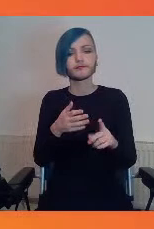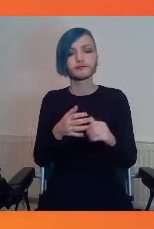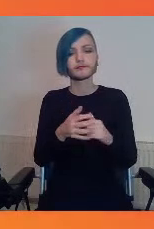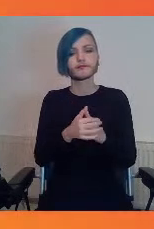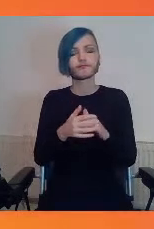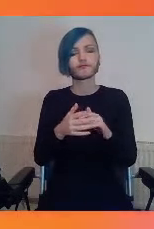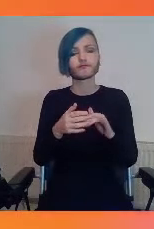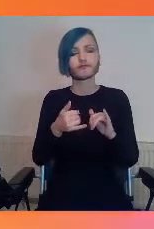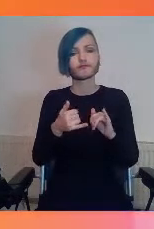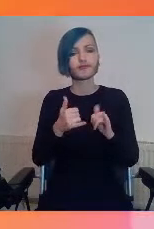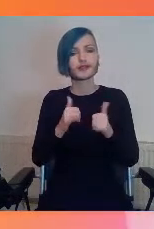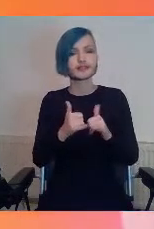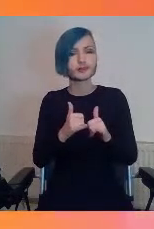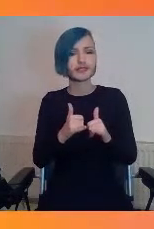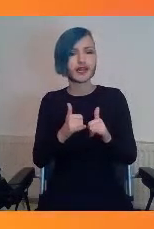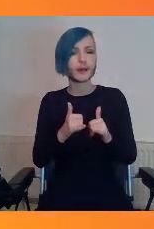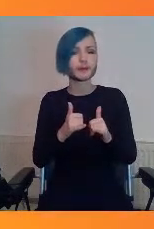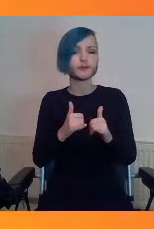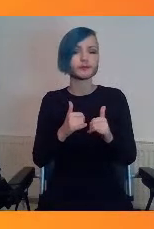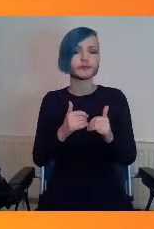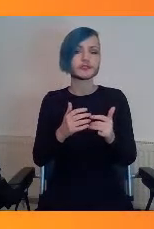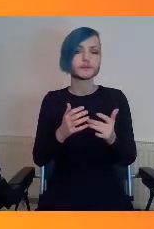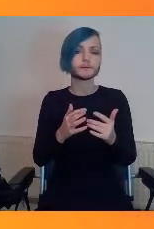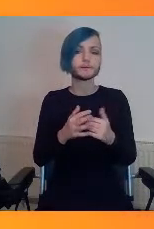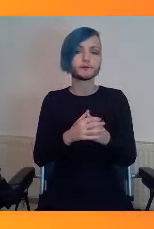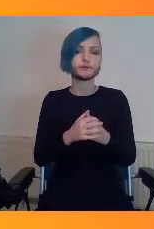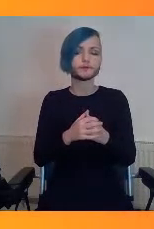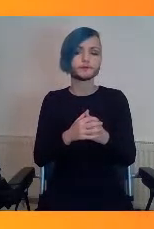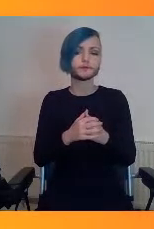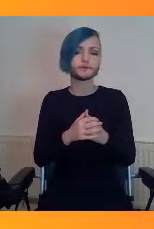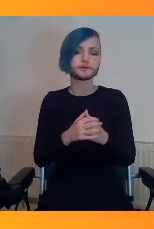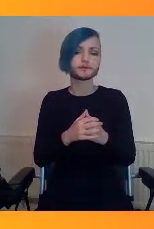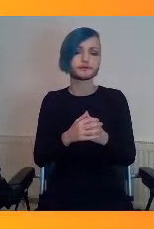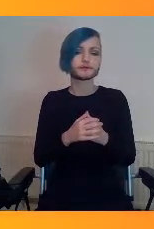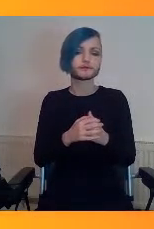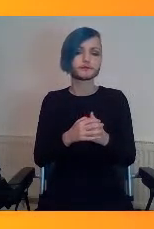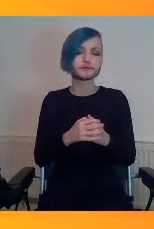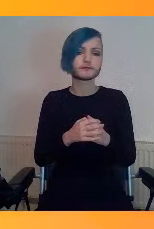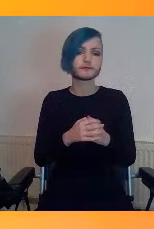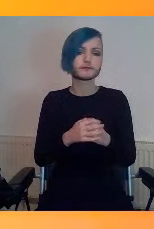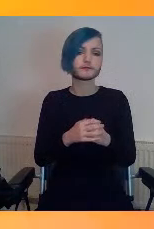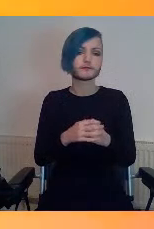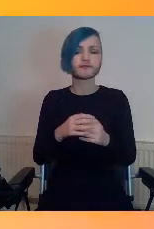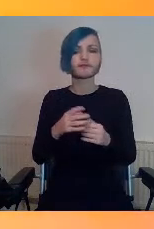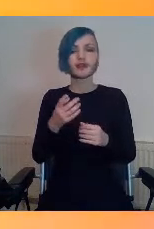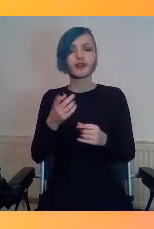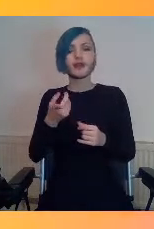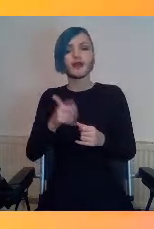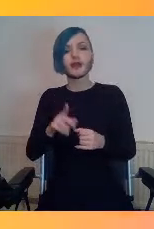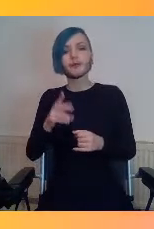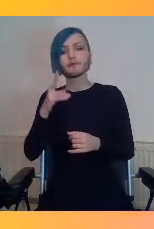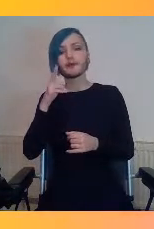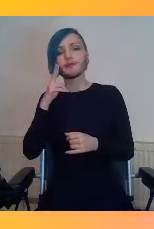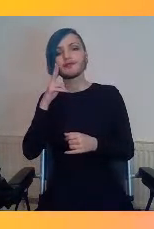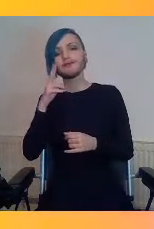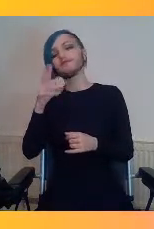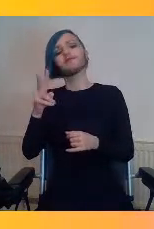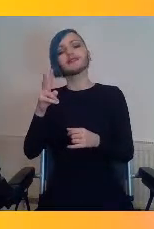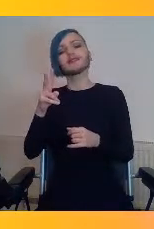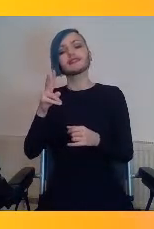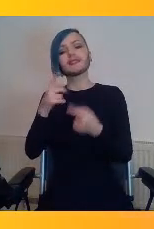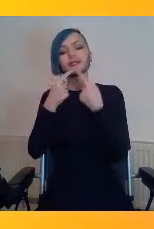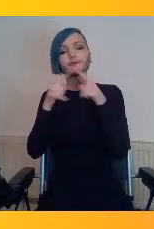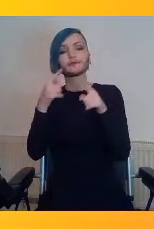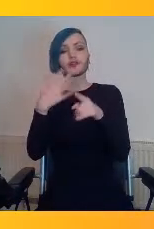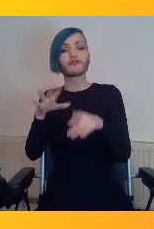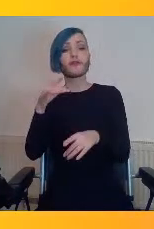take some messages from Russian propaganda against Ukraine, because they